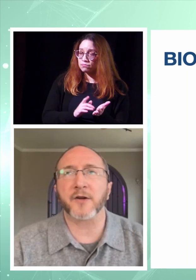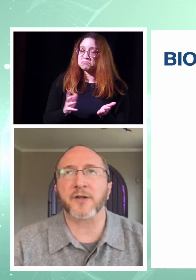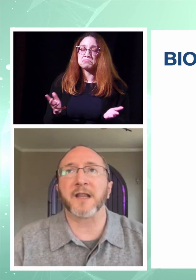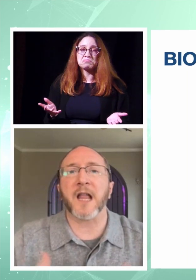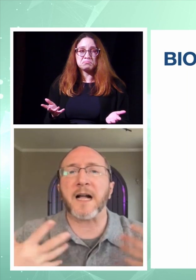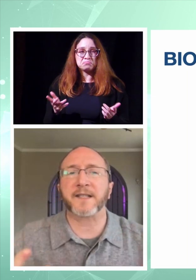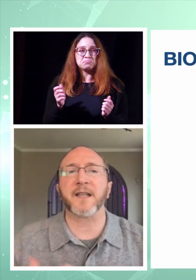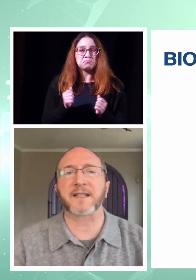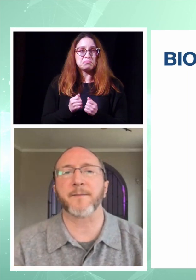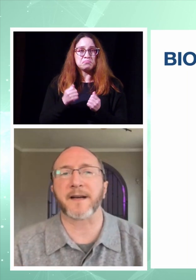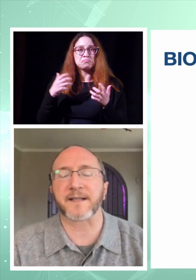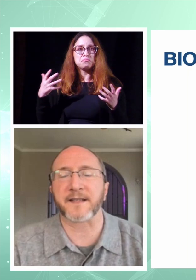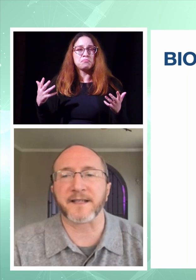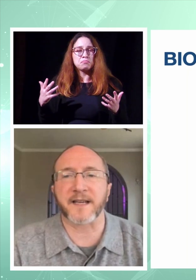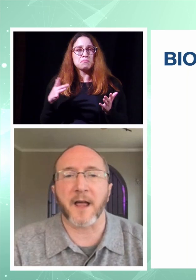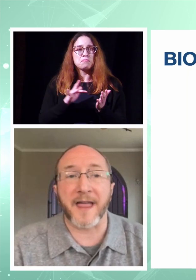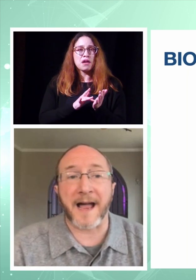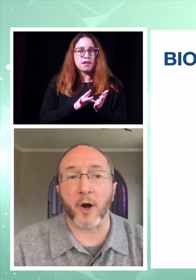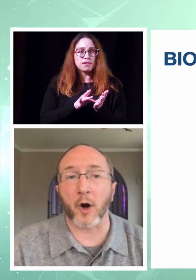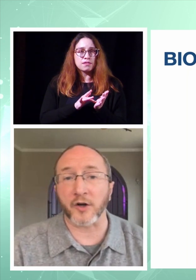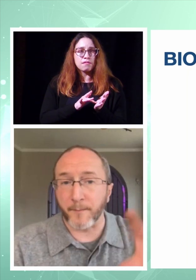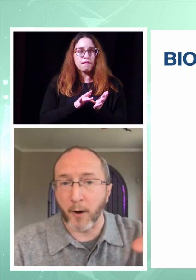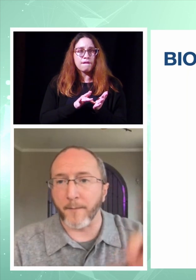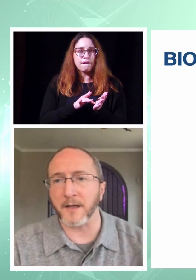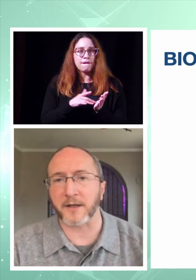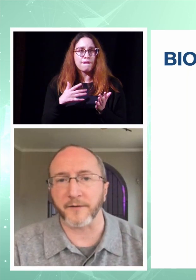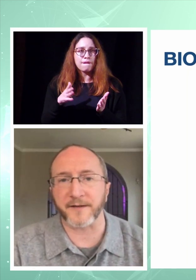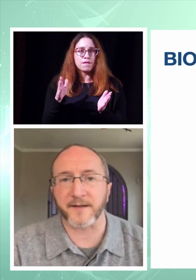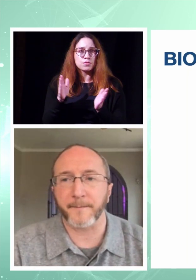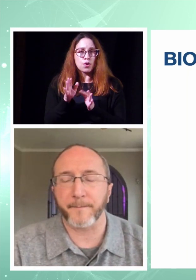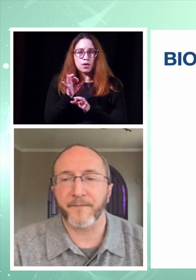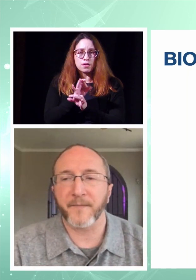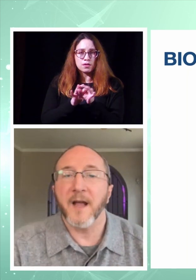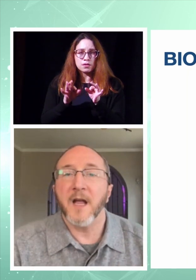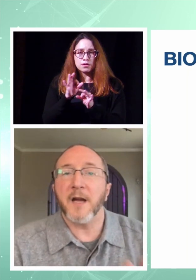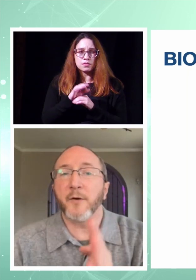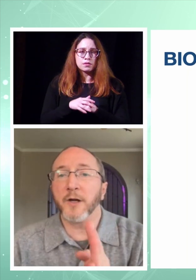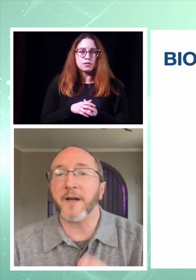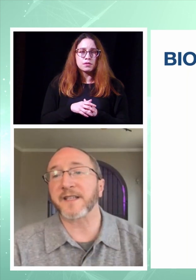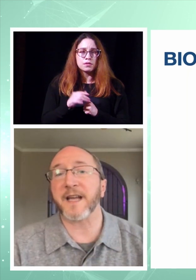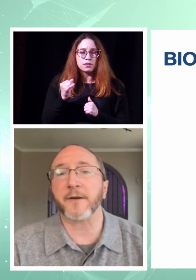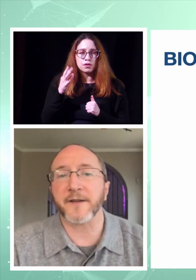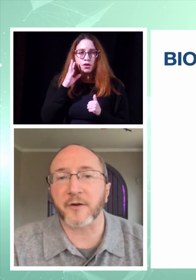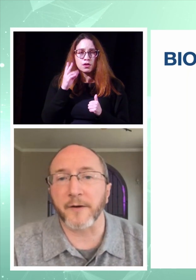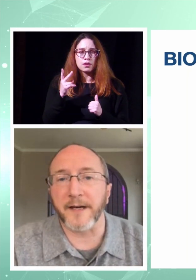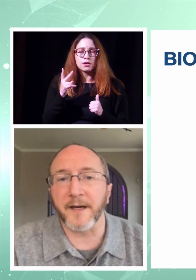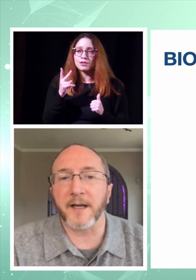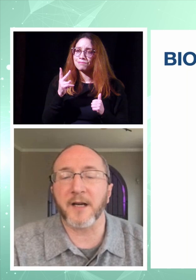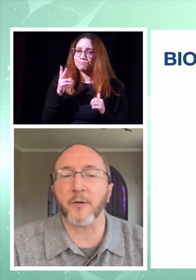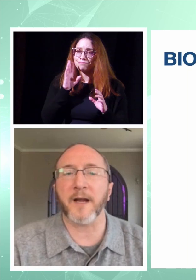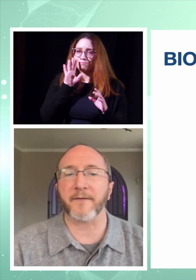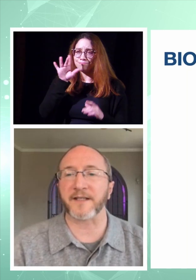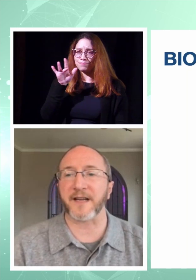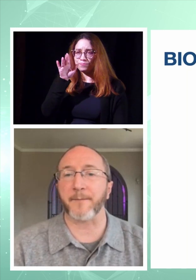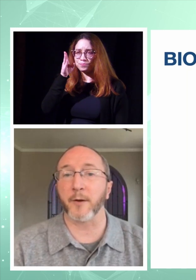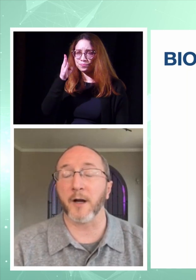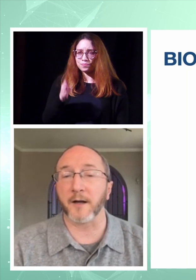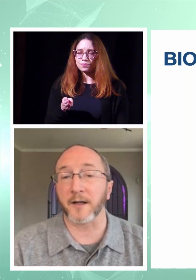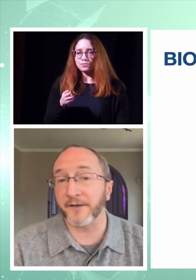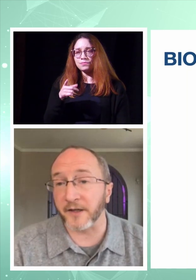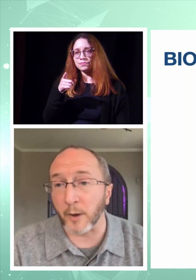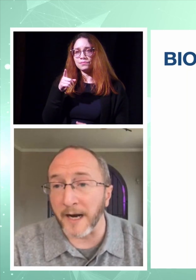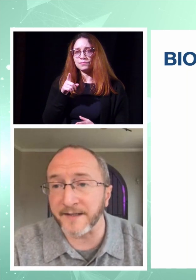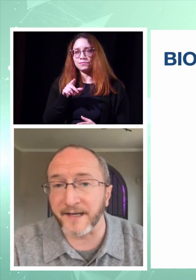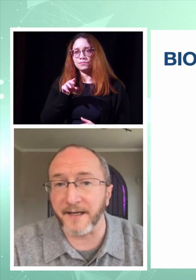and there's lots and lots of medicines that are small molecules. If you look in the center of the screen, here we have an example